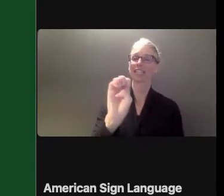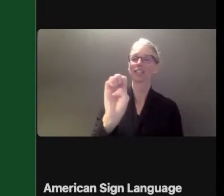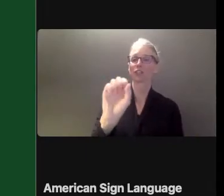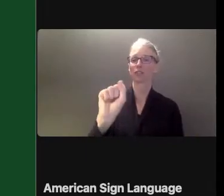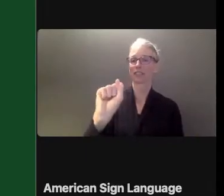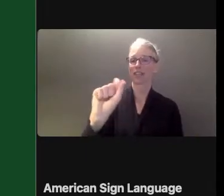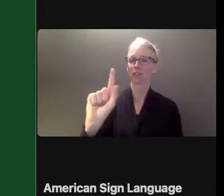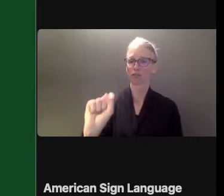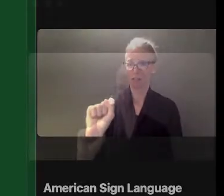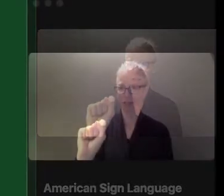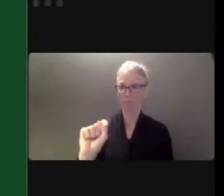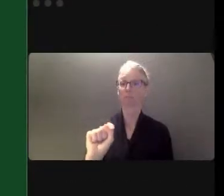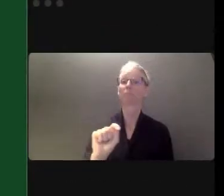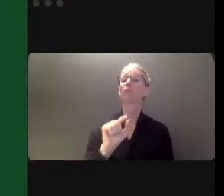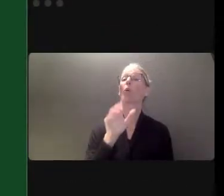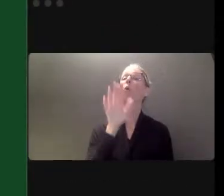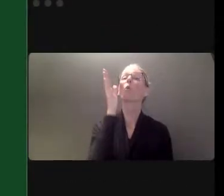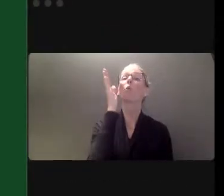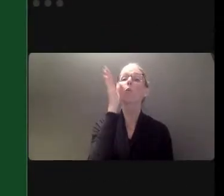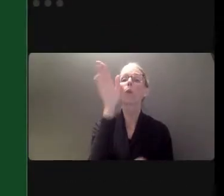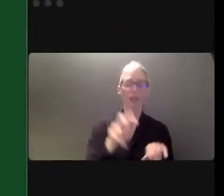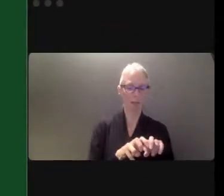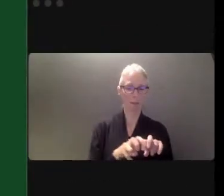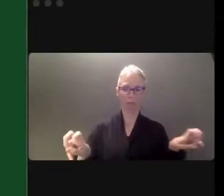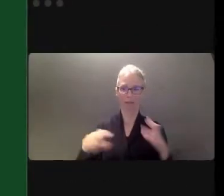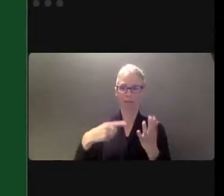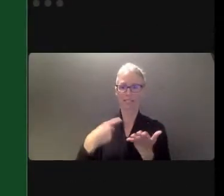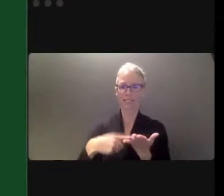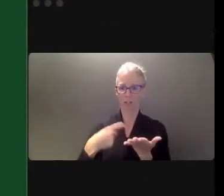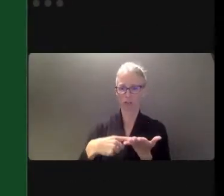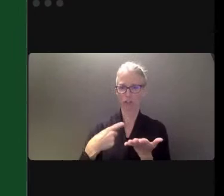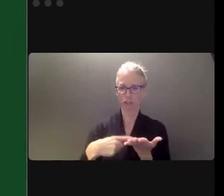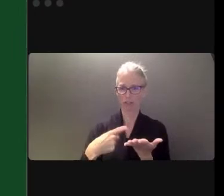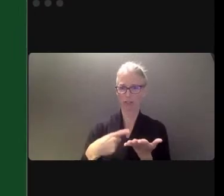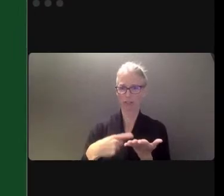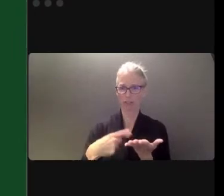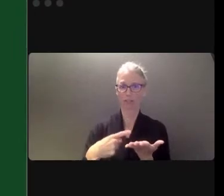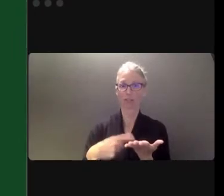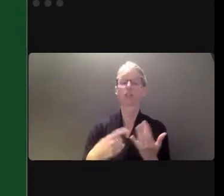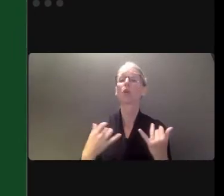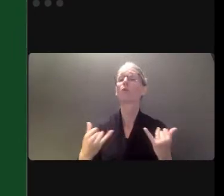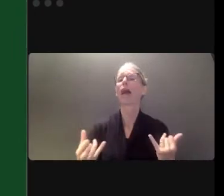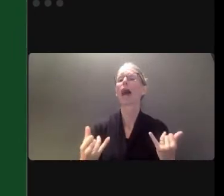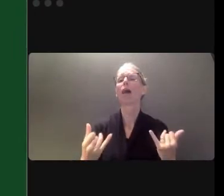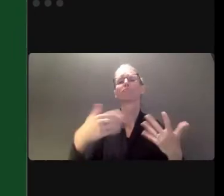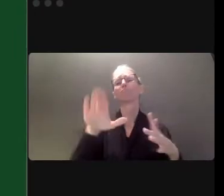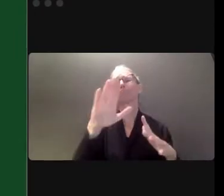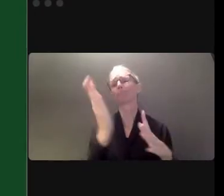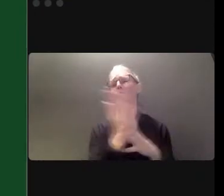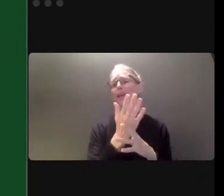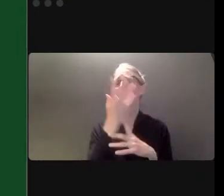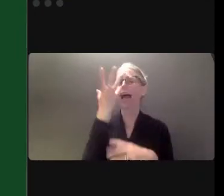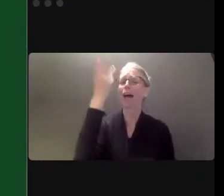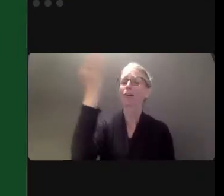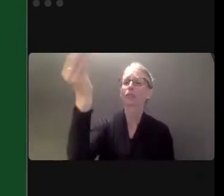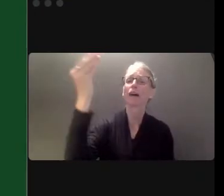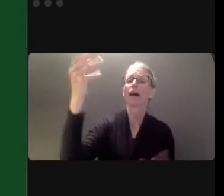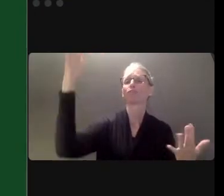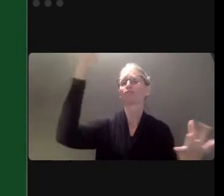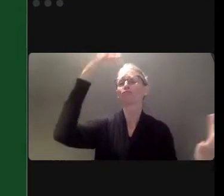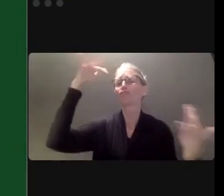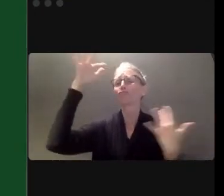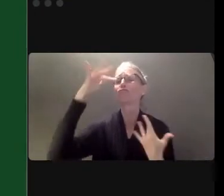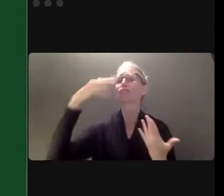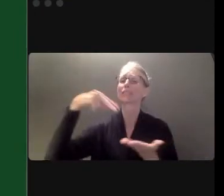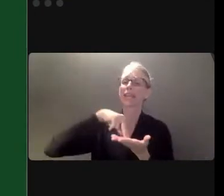will be a panel discussion. Please use the next few minutes to take a screen break, get some fresh air, or move your body.